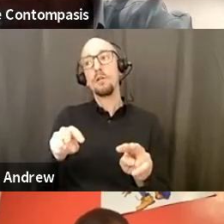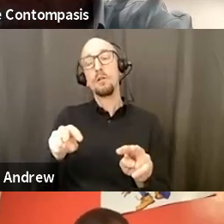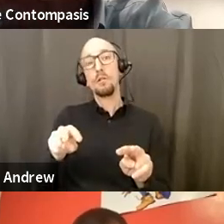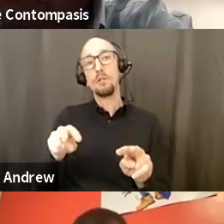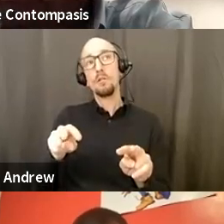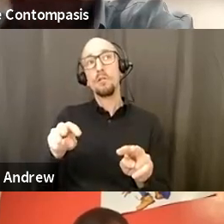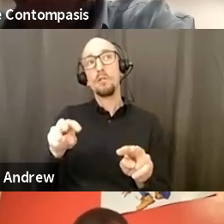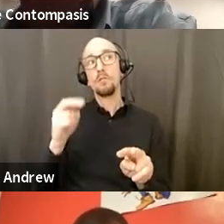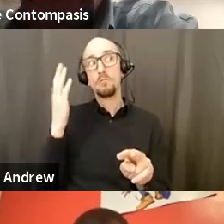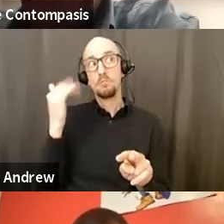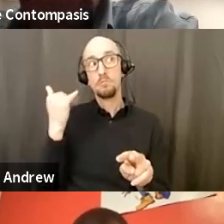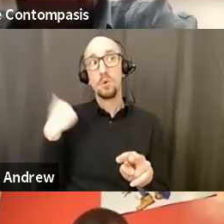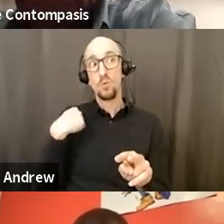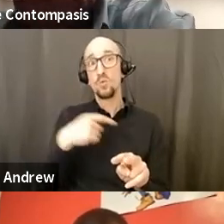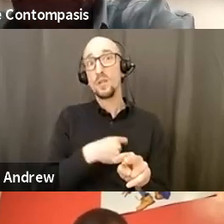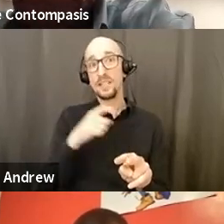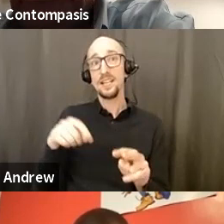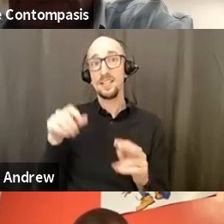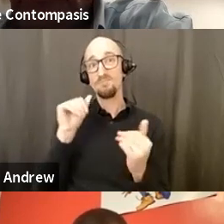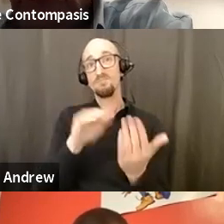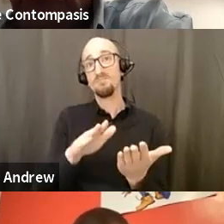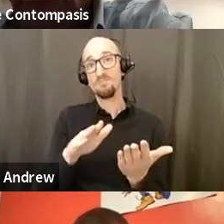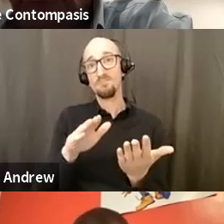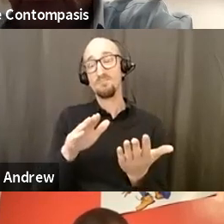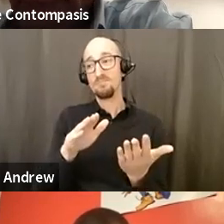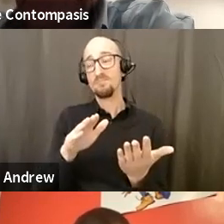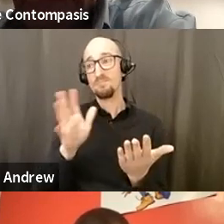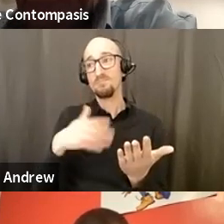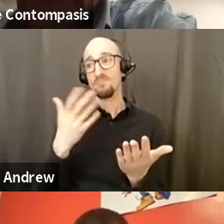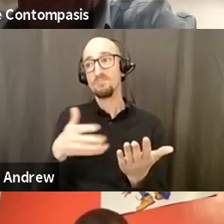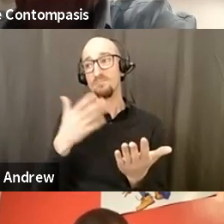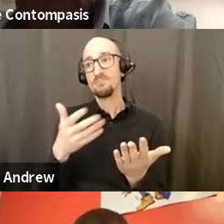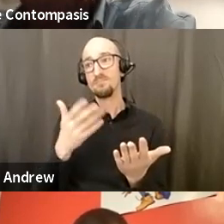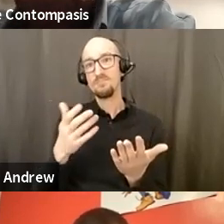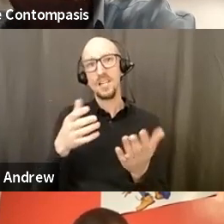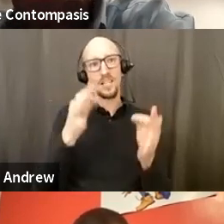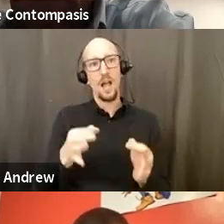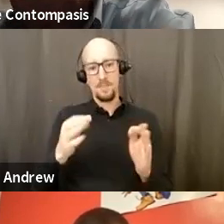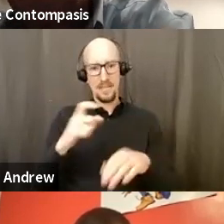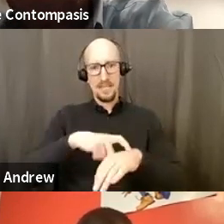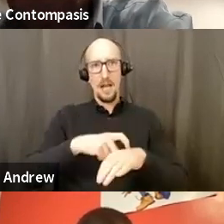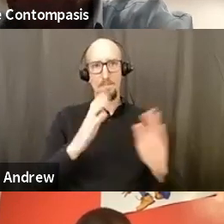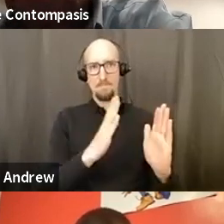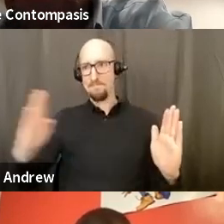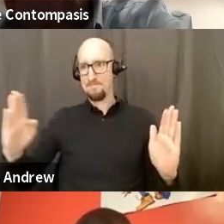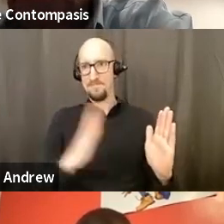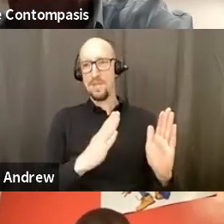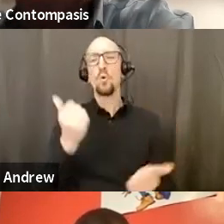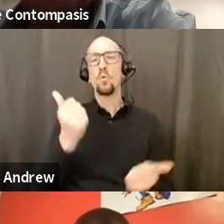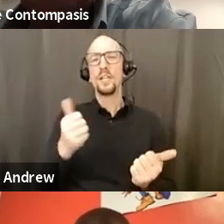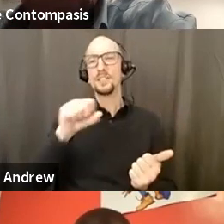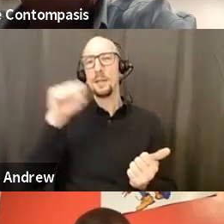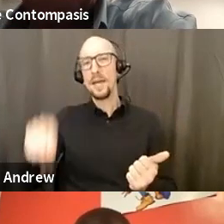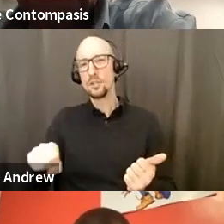probably will have to deal with the issue of what semester grades are we going to use. If